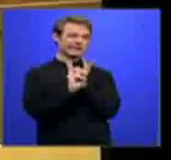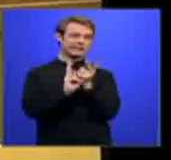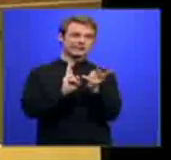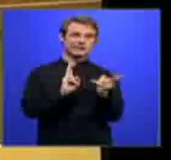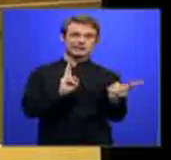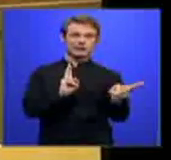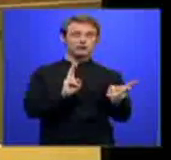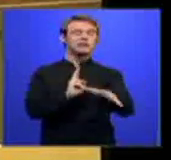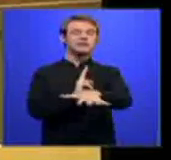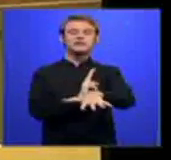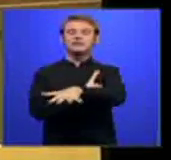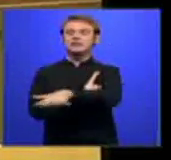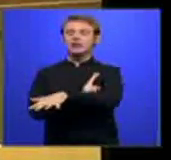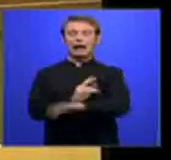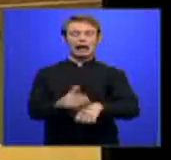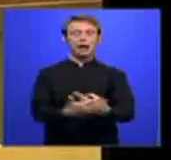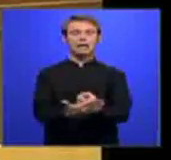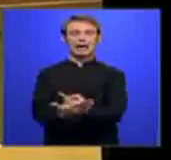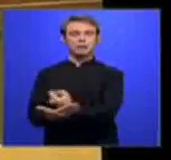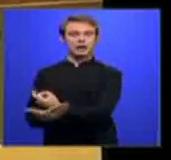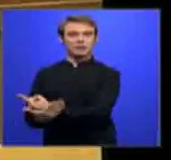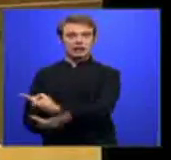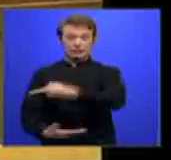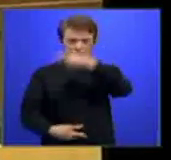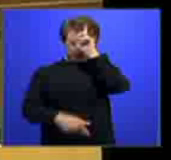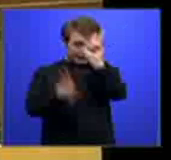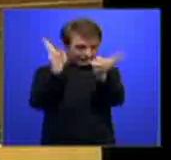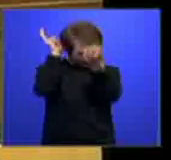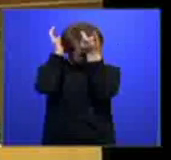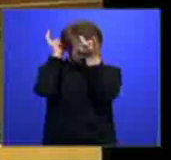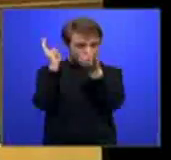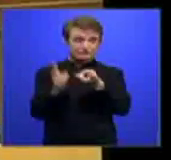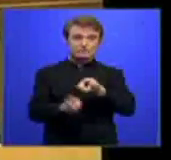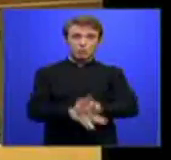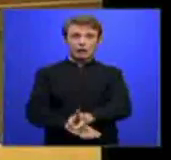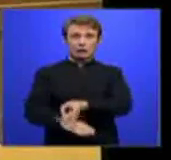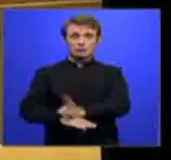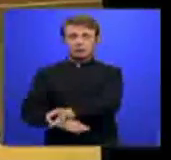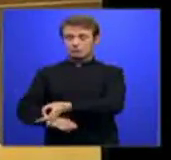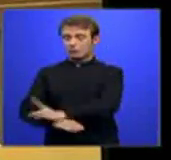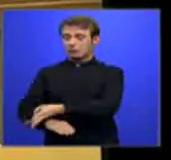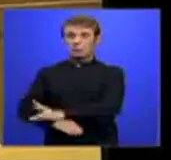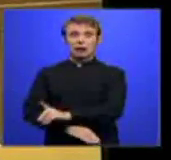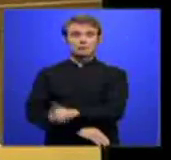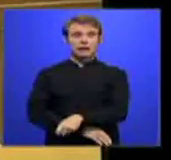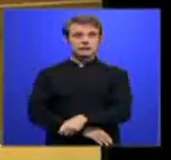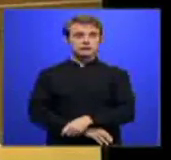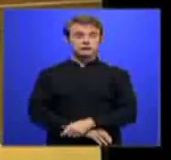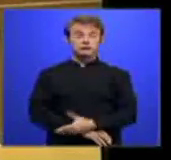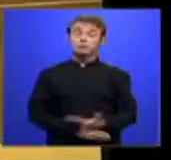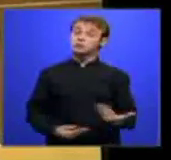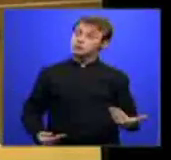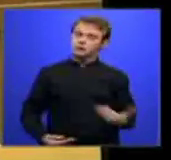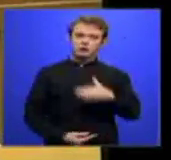the Union. And as a result, many Native families are still working for white